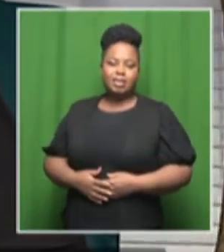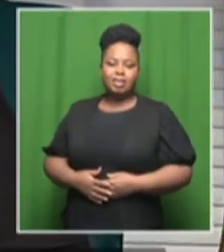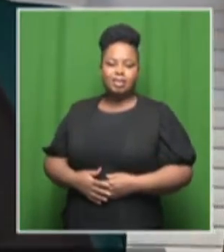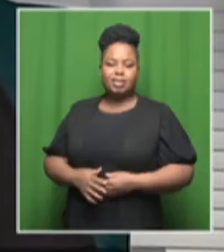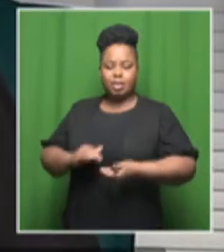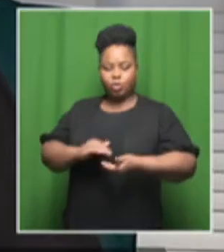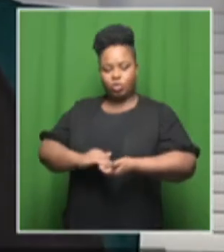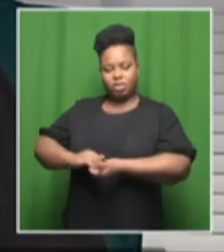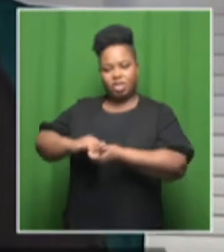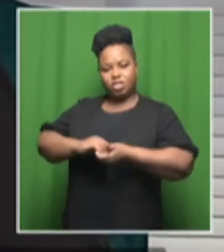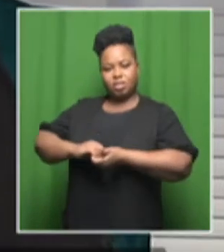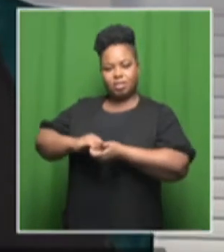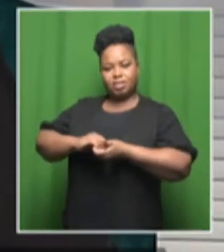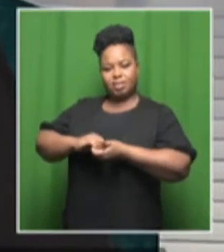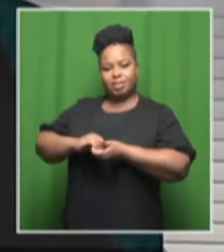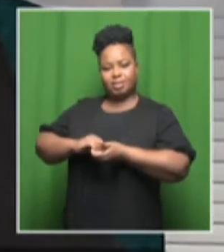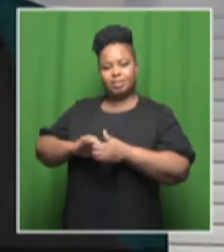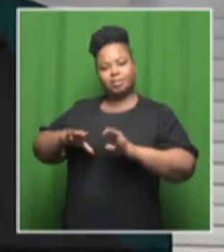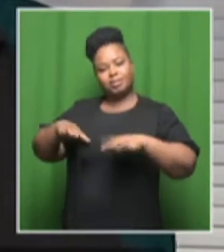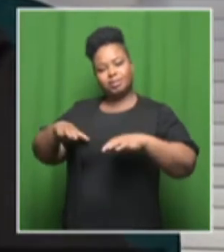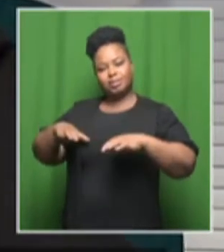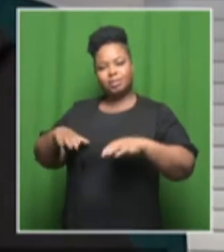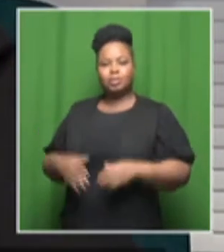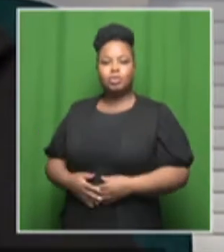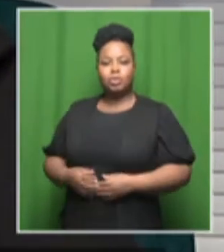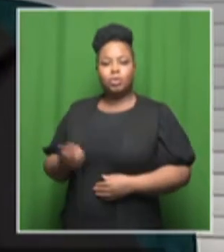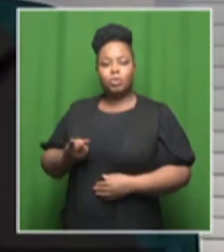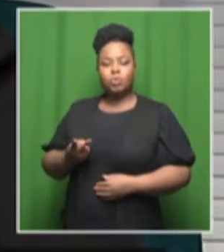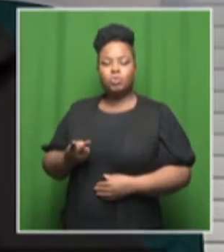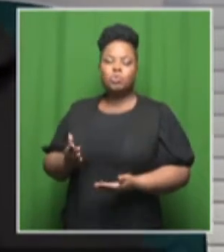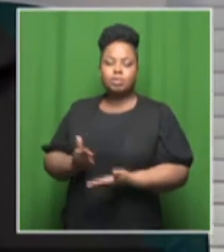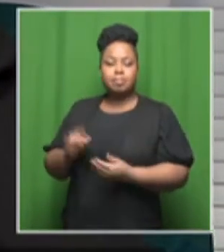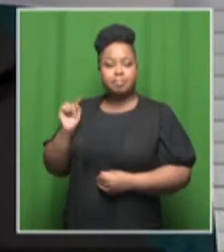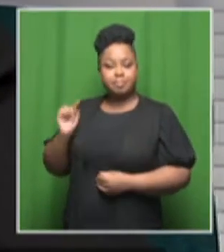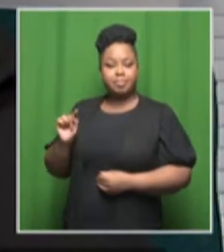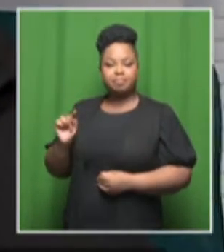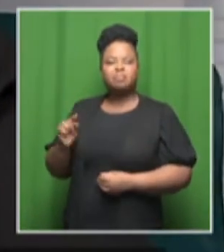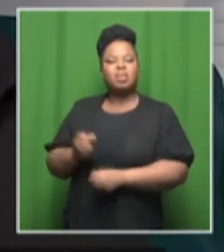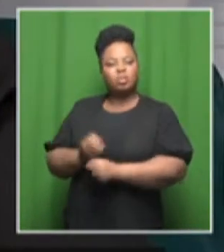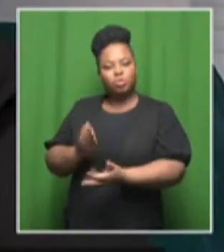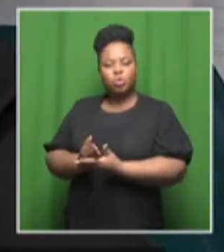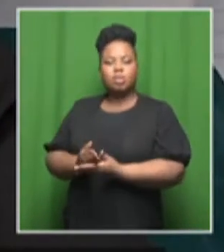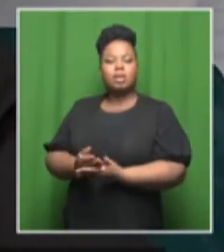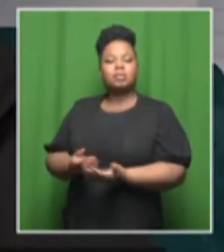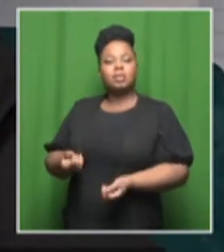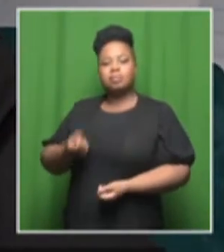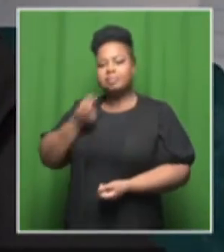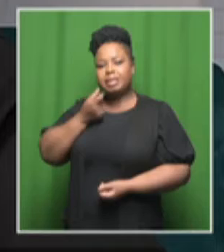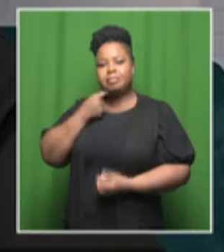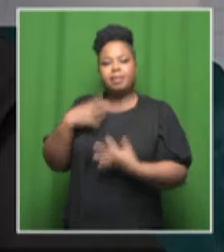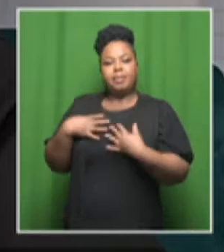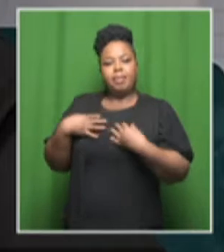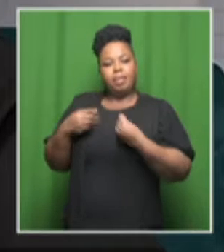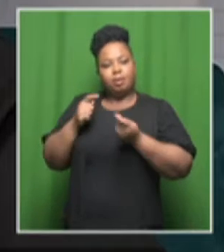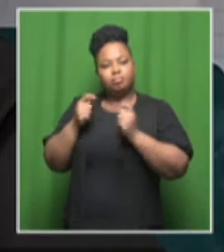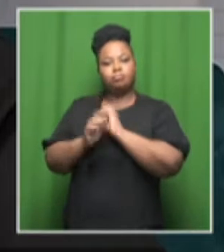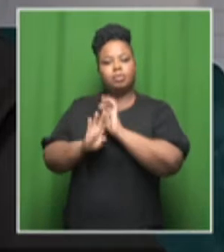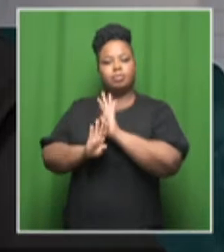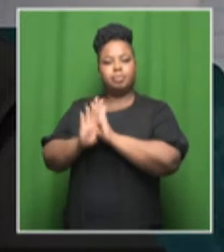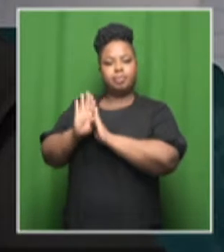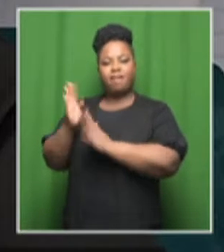Association, which are really building infertility availability in South Africa. There are